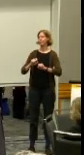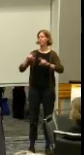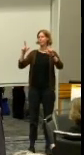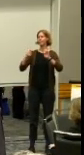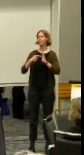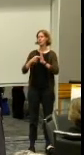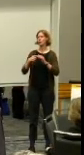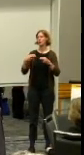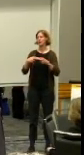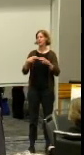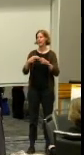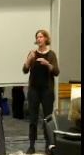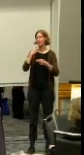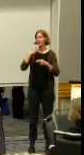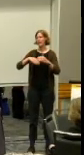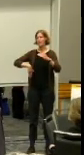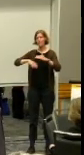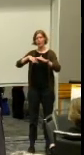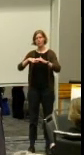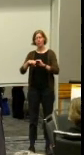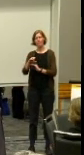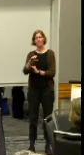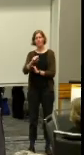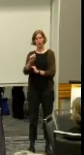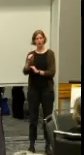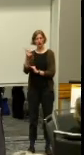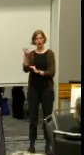a maximum social security of